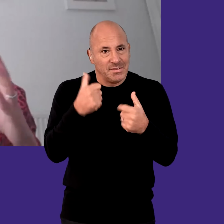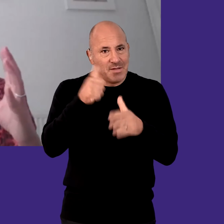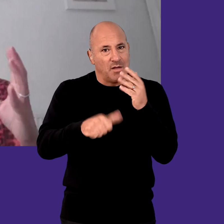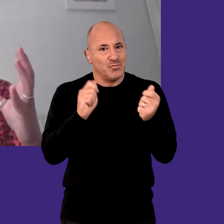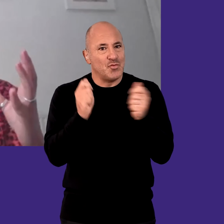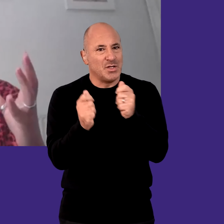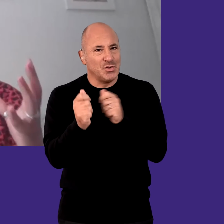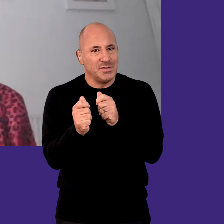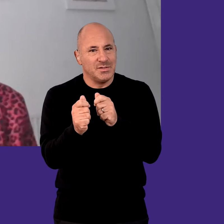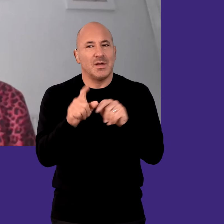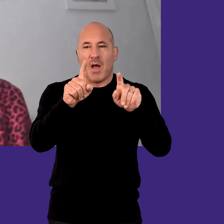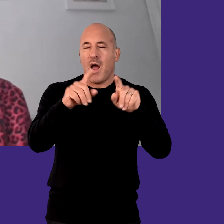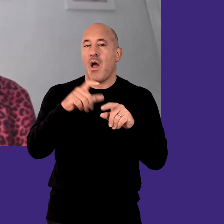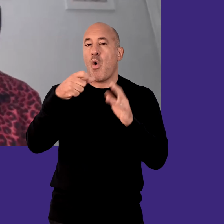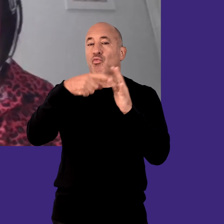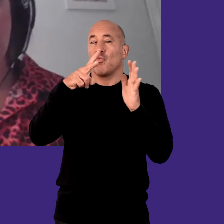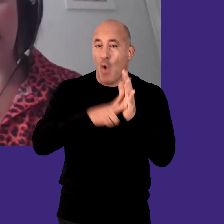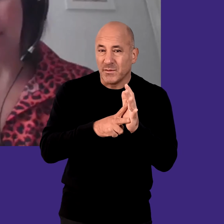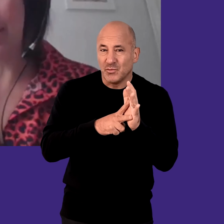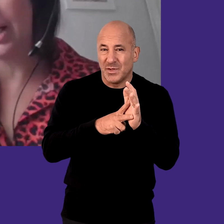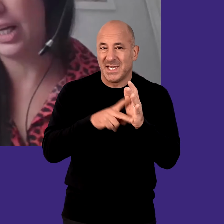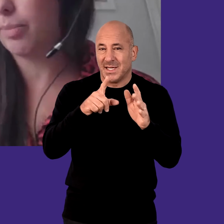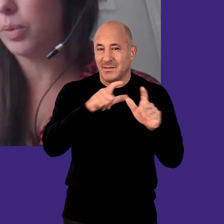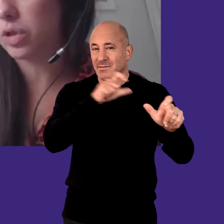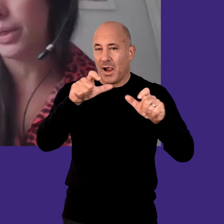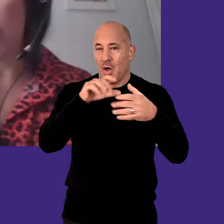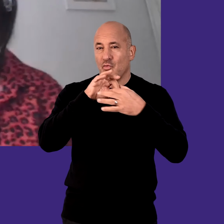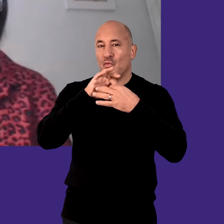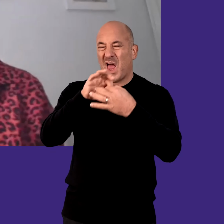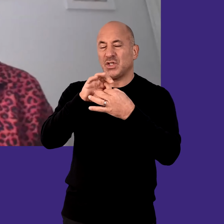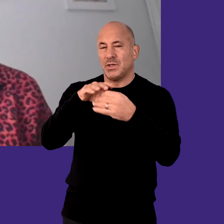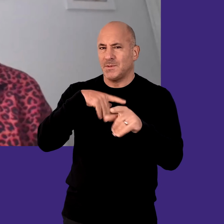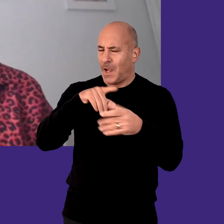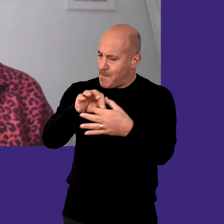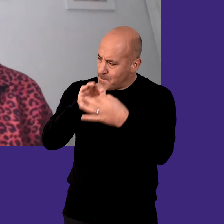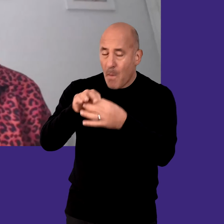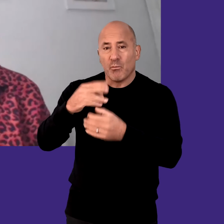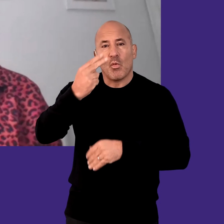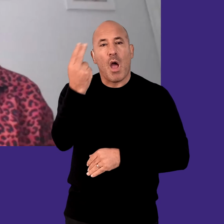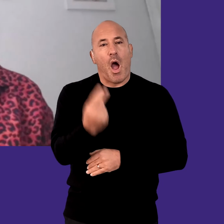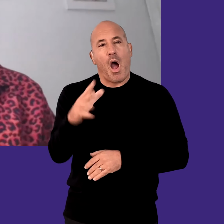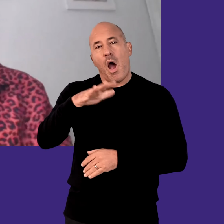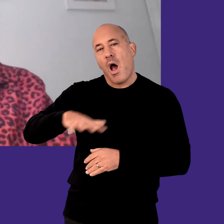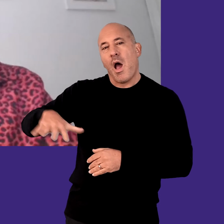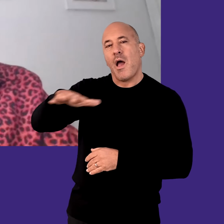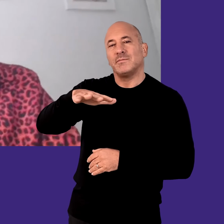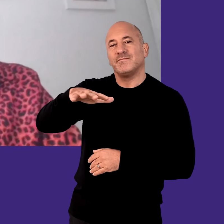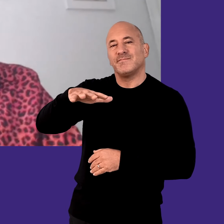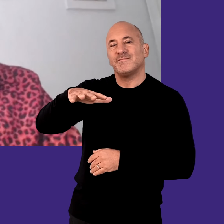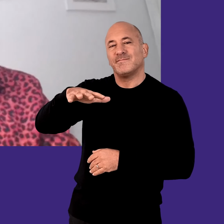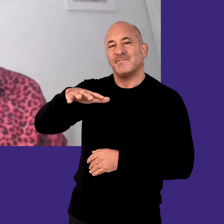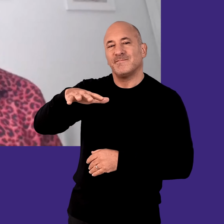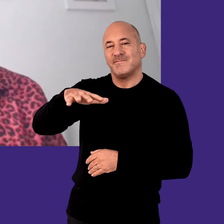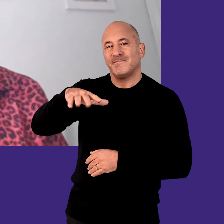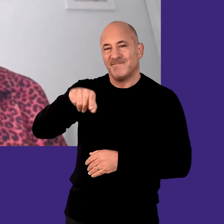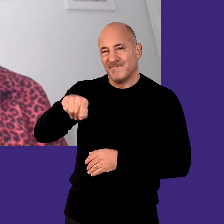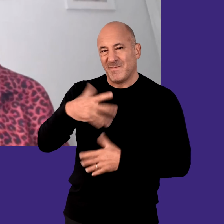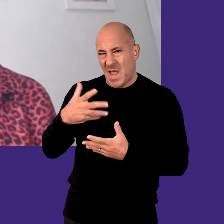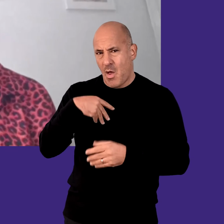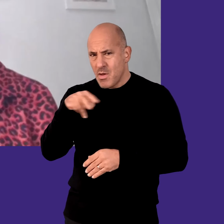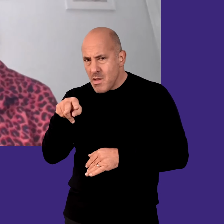of changes that the police are making, but also in Coventry, I think, as I said, those relationships are